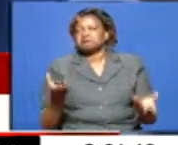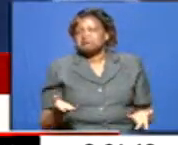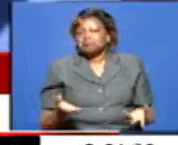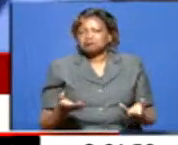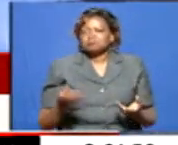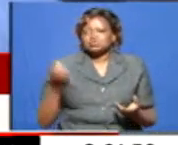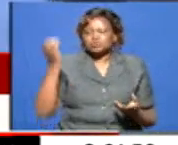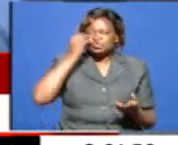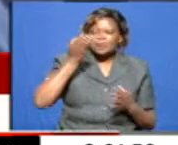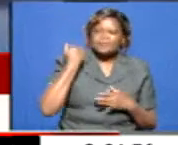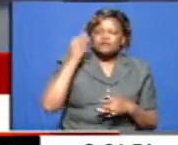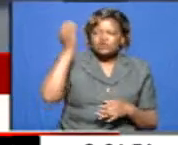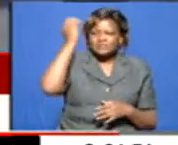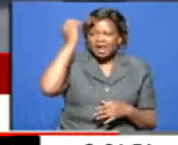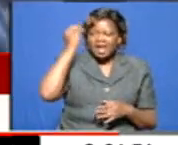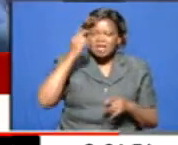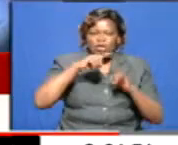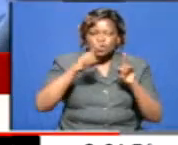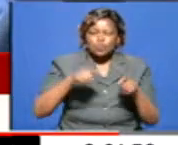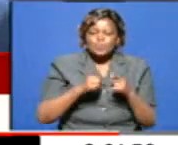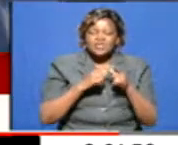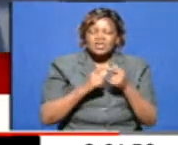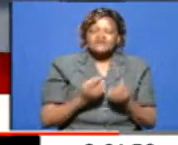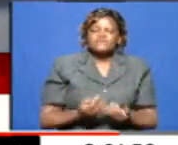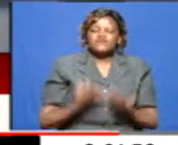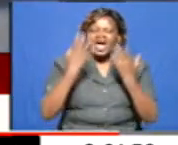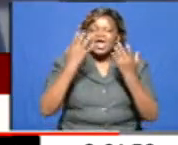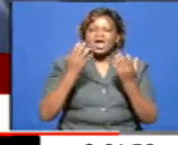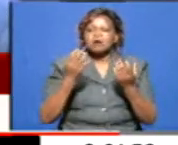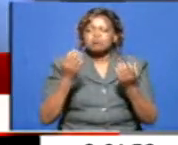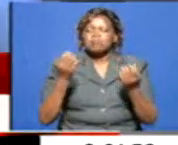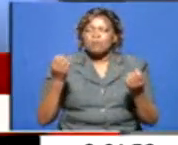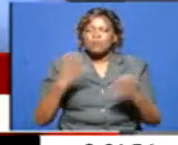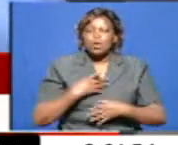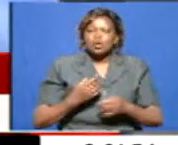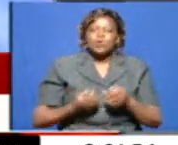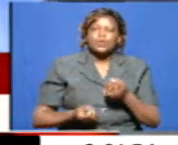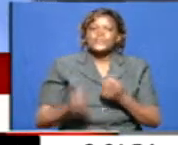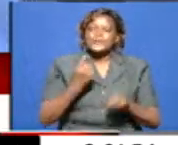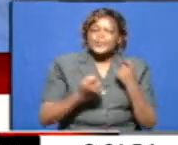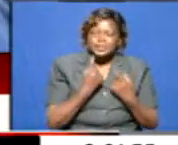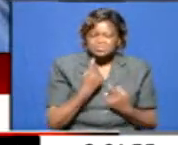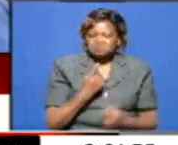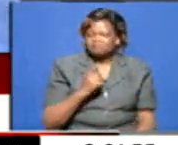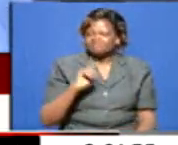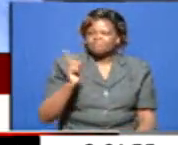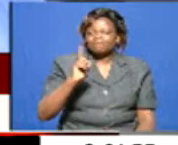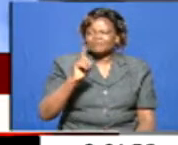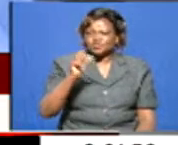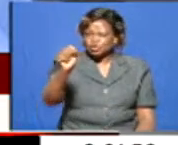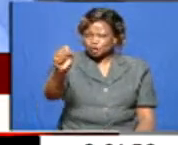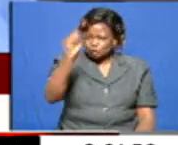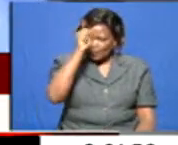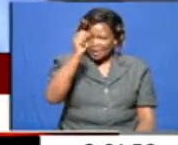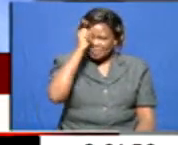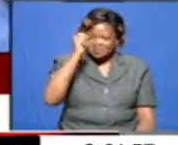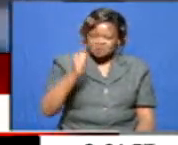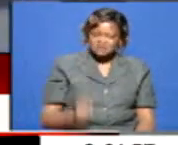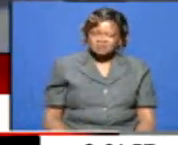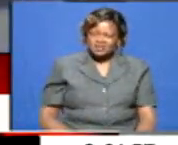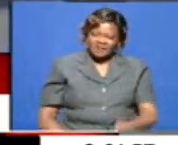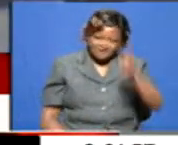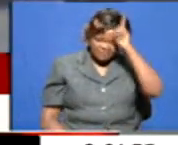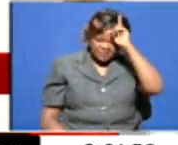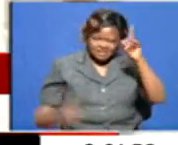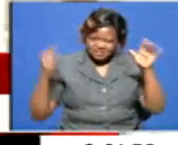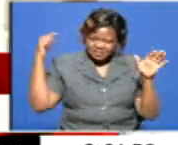room and fire started in the boarding house? It is stupid, it is primitive, and it